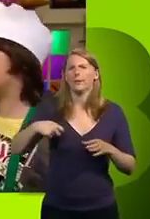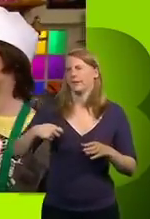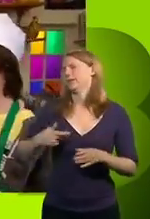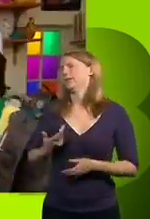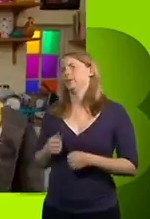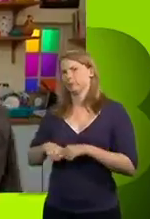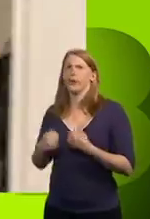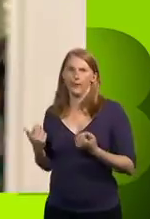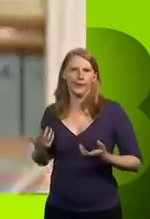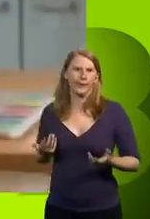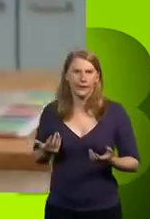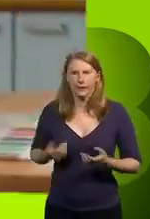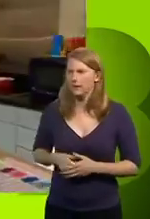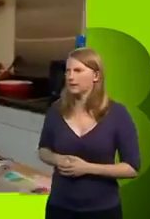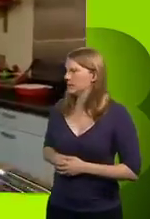Broken.